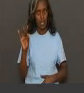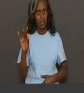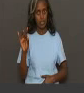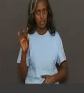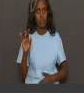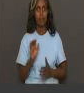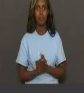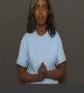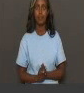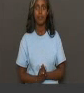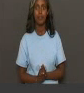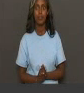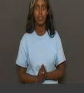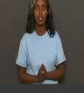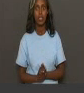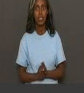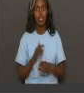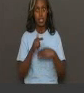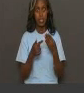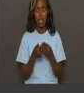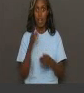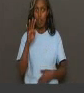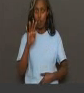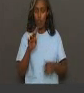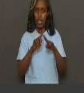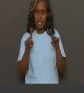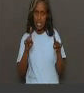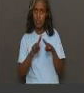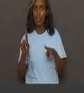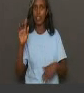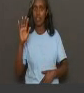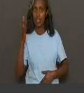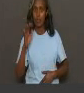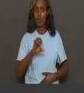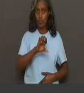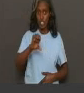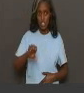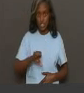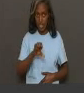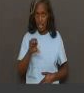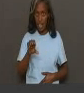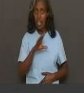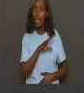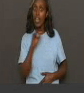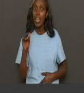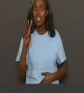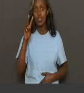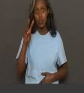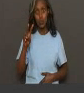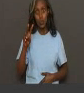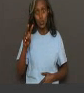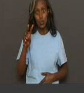8. There are 4 different types of injera and